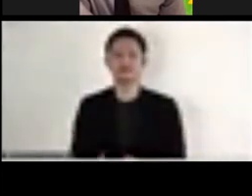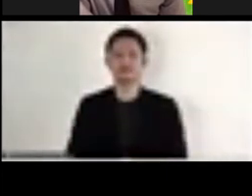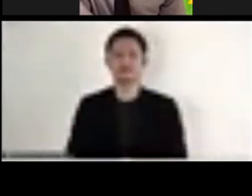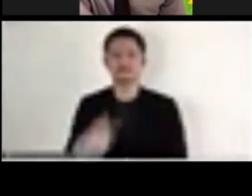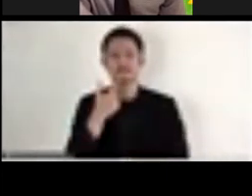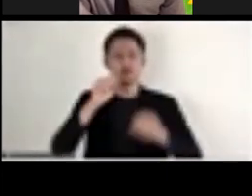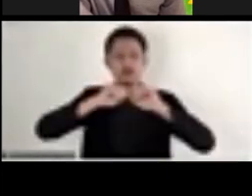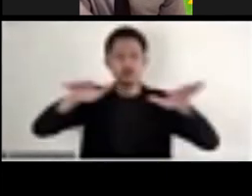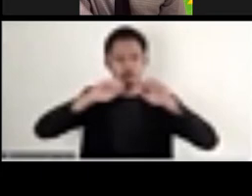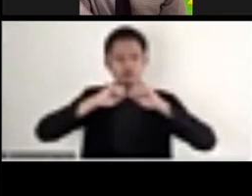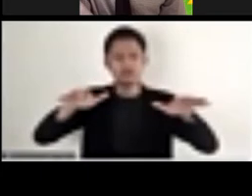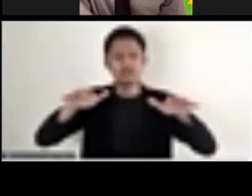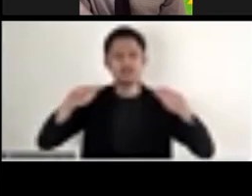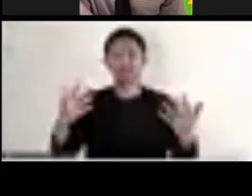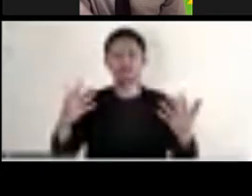menset